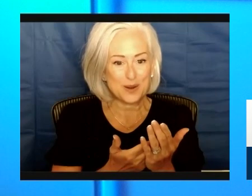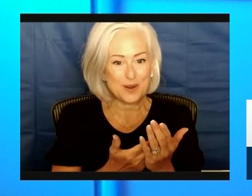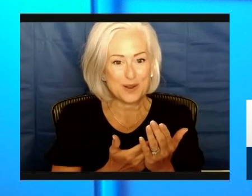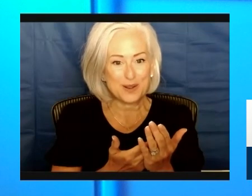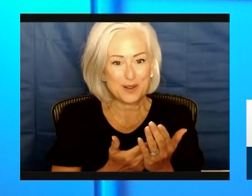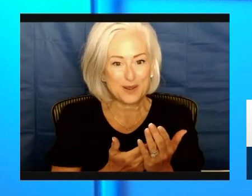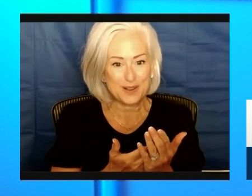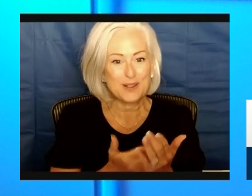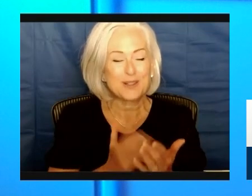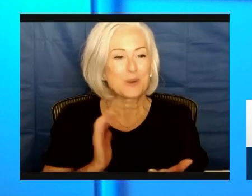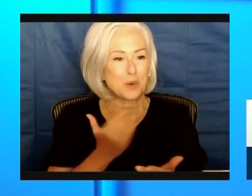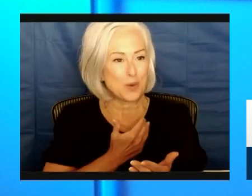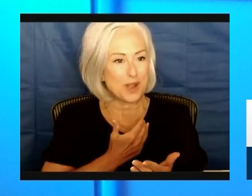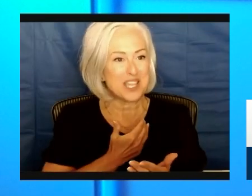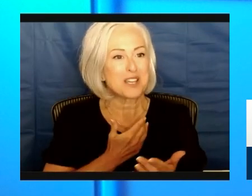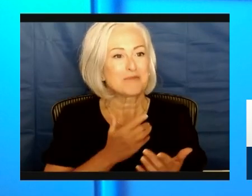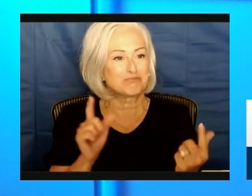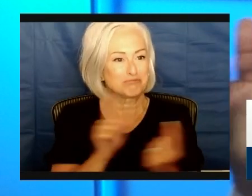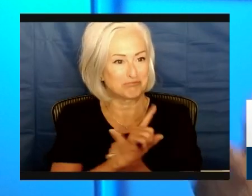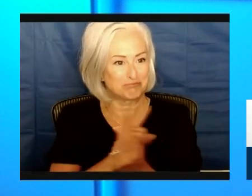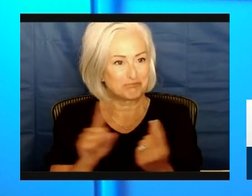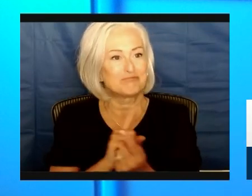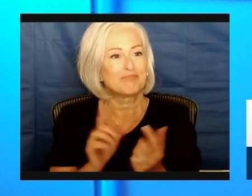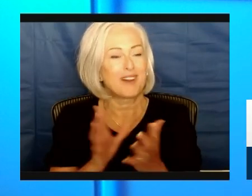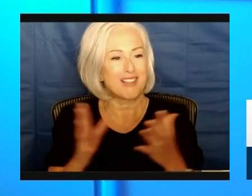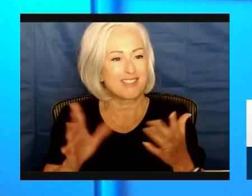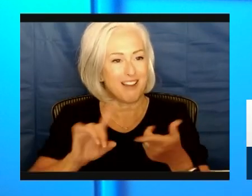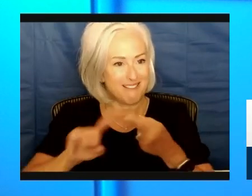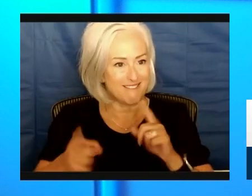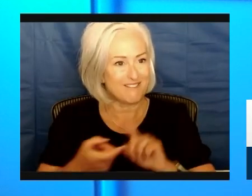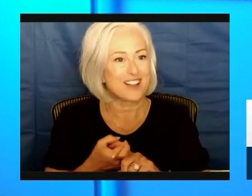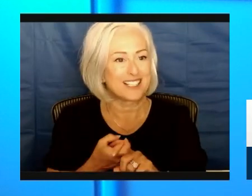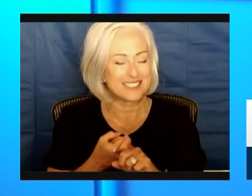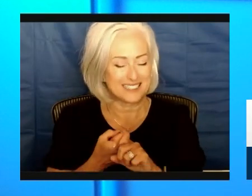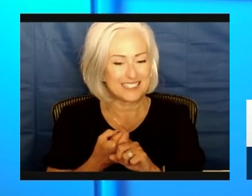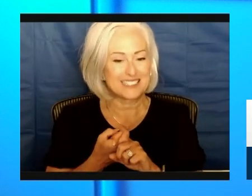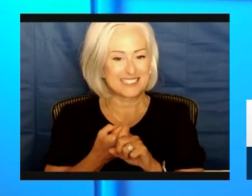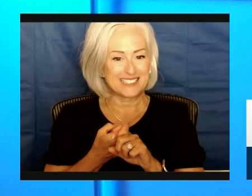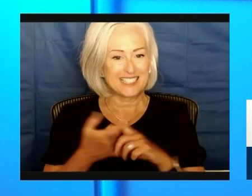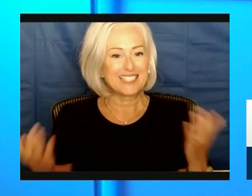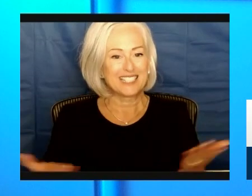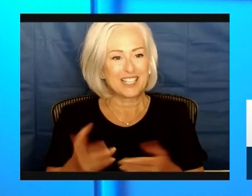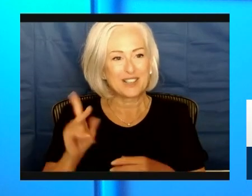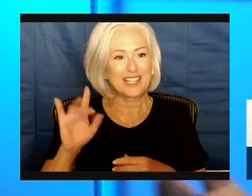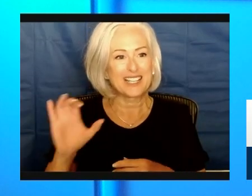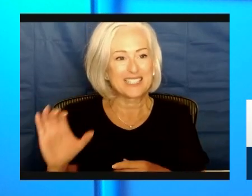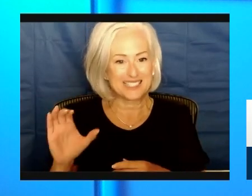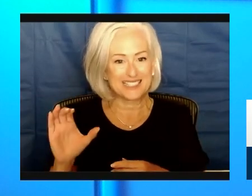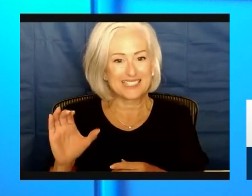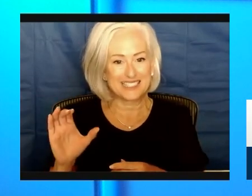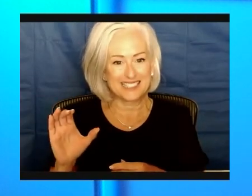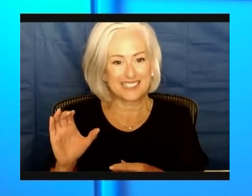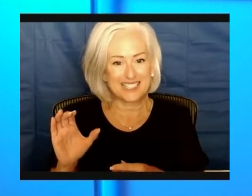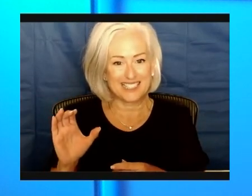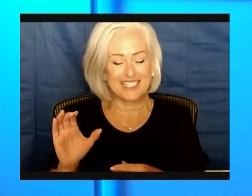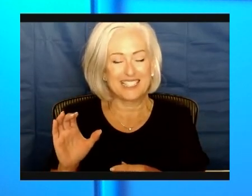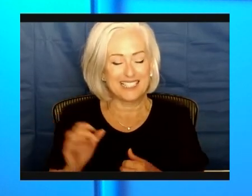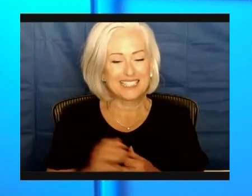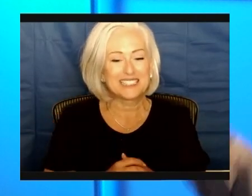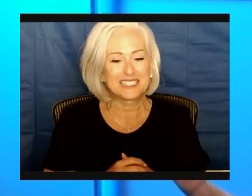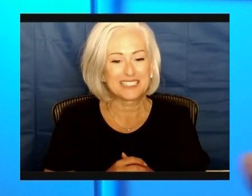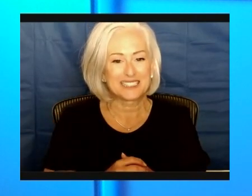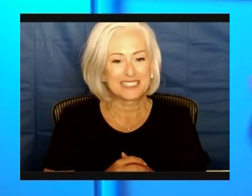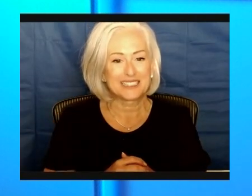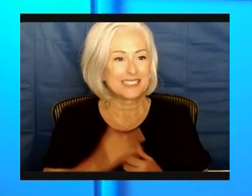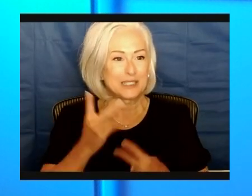friends in Kansas City. We are visiting our friends, not only from America,